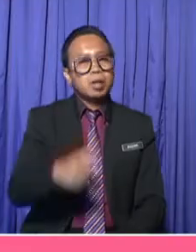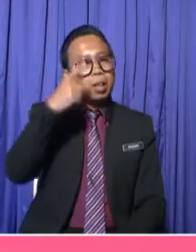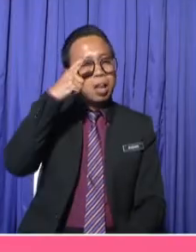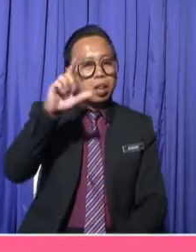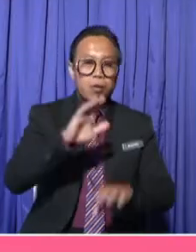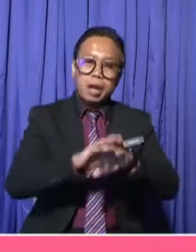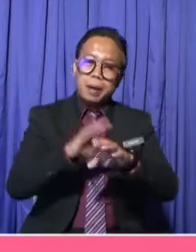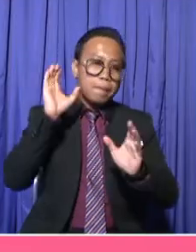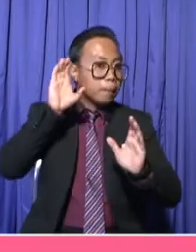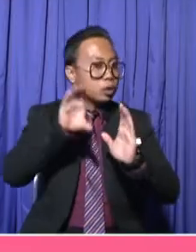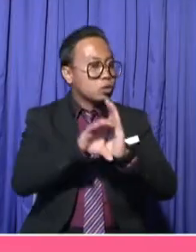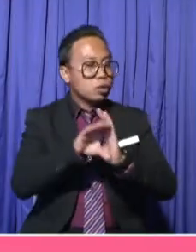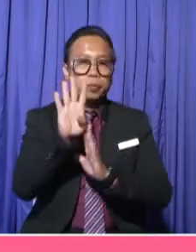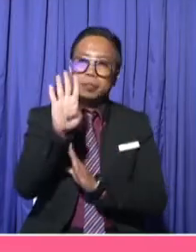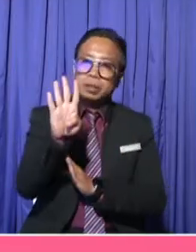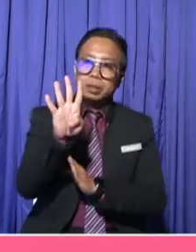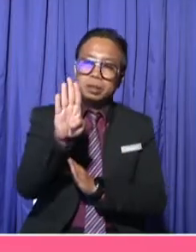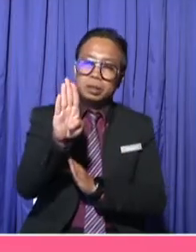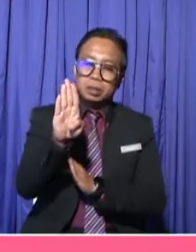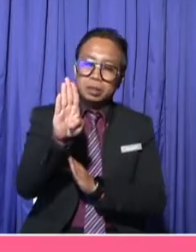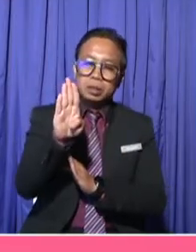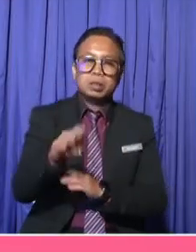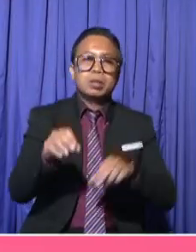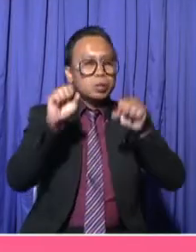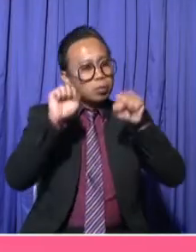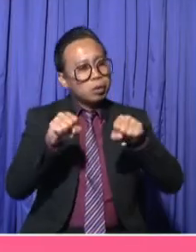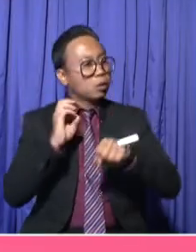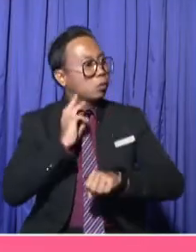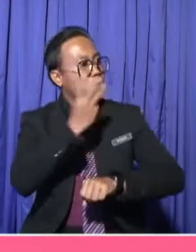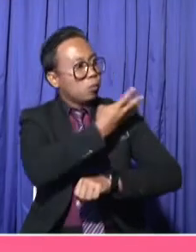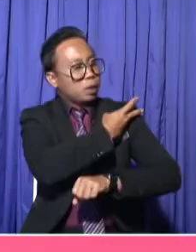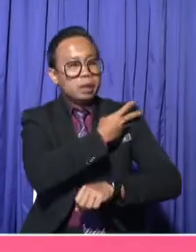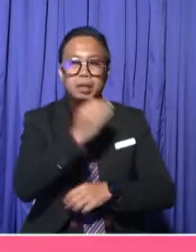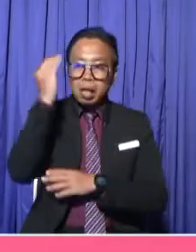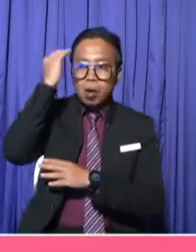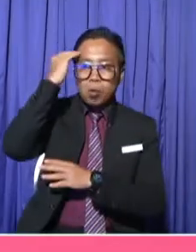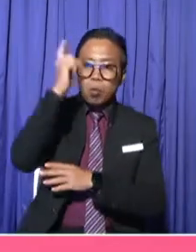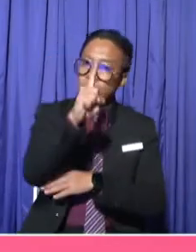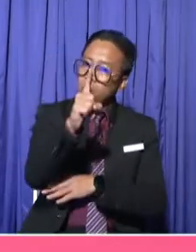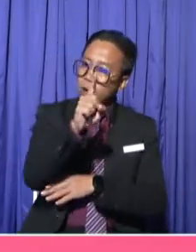Look at picture B. Can we consider these as 1/2?